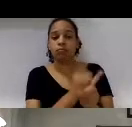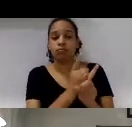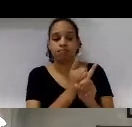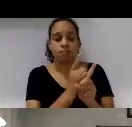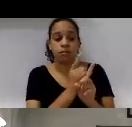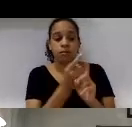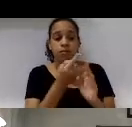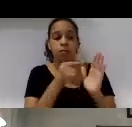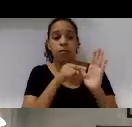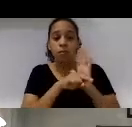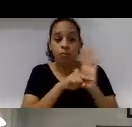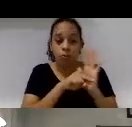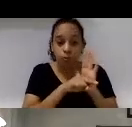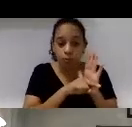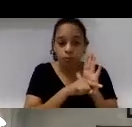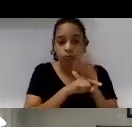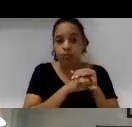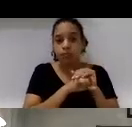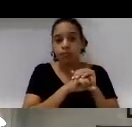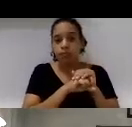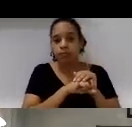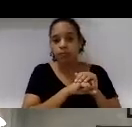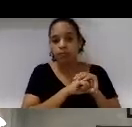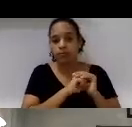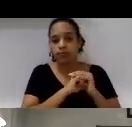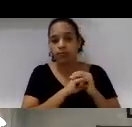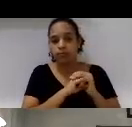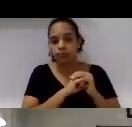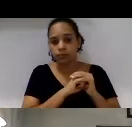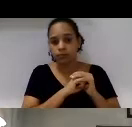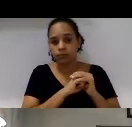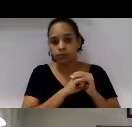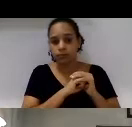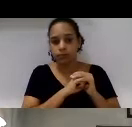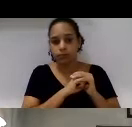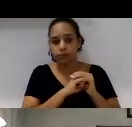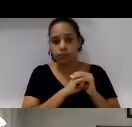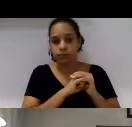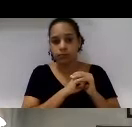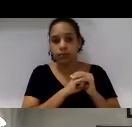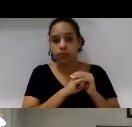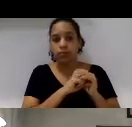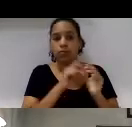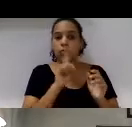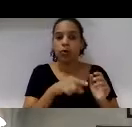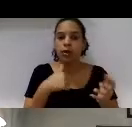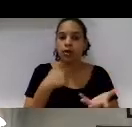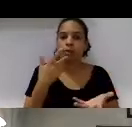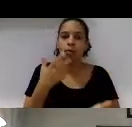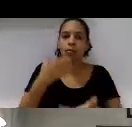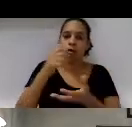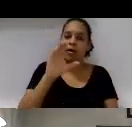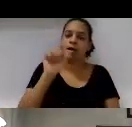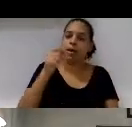farmers. This created an atomized mass of impoverished vagabonds alongside a wealthy